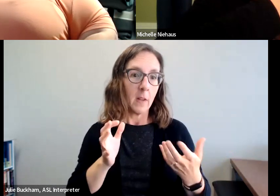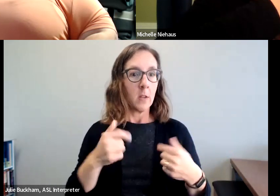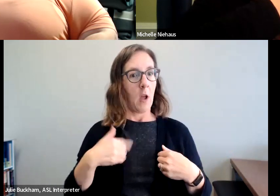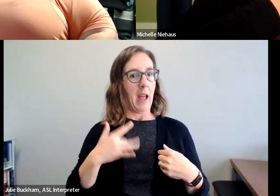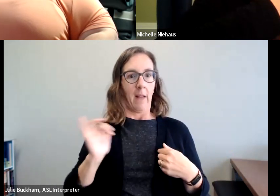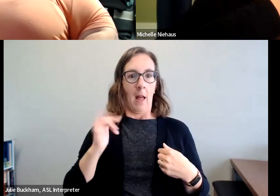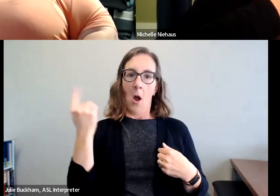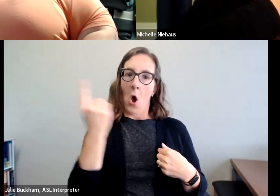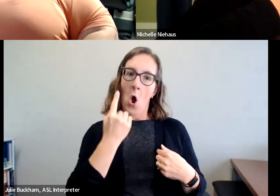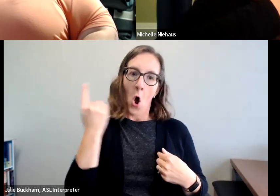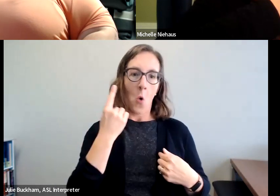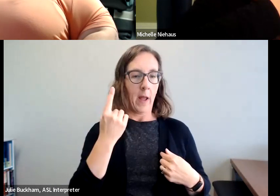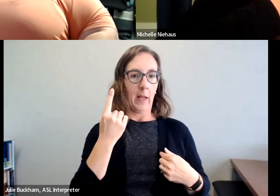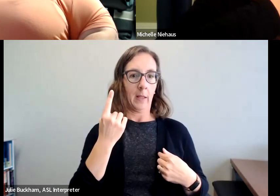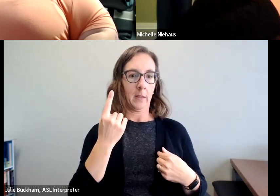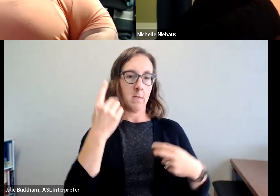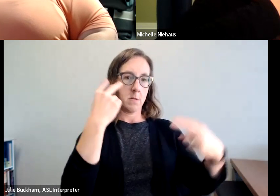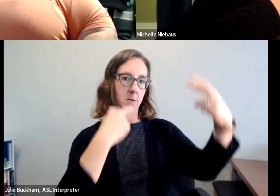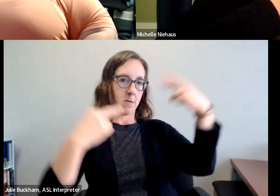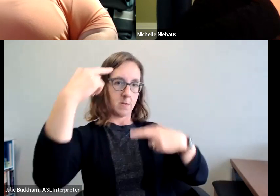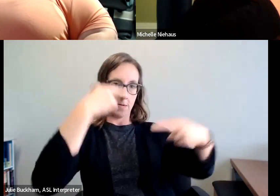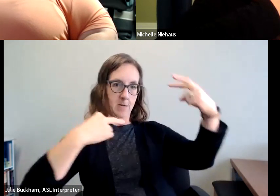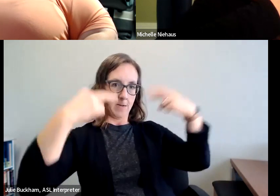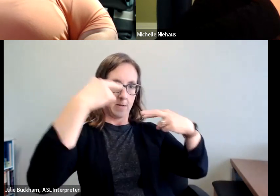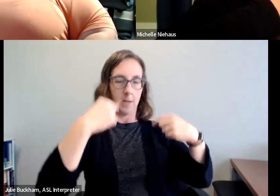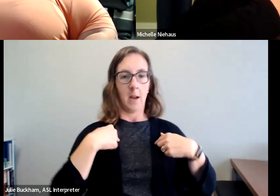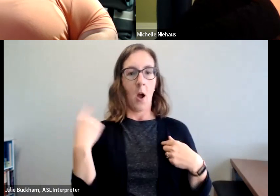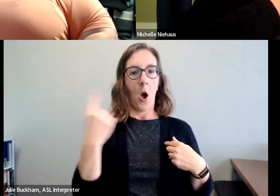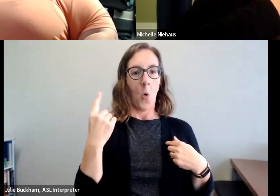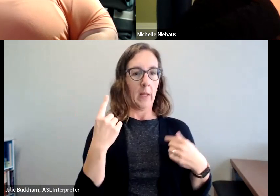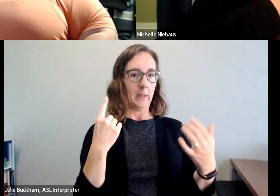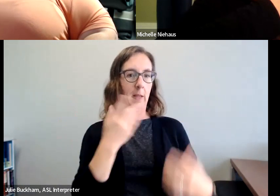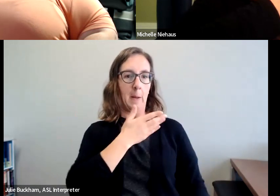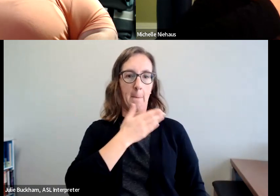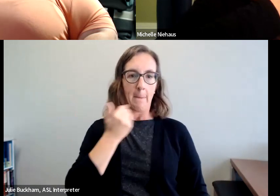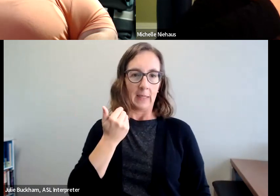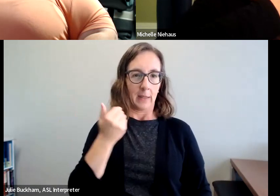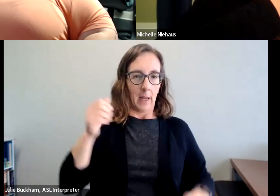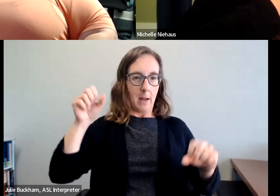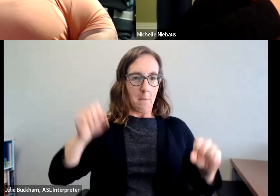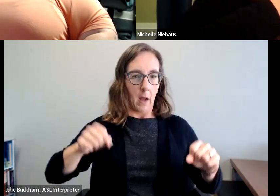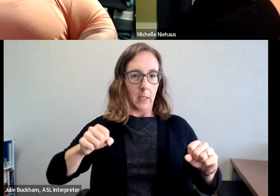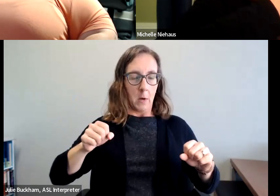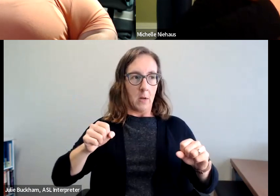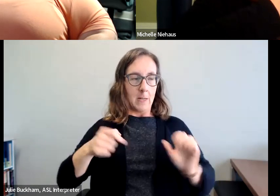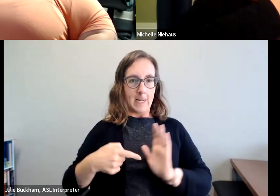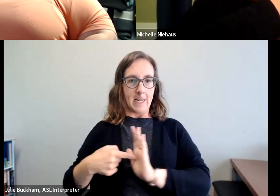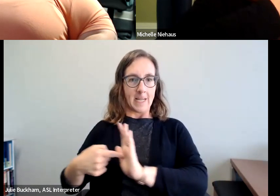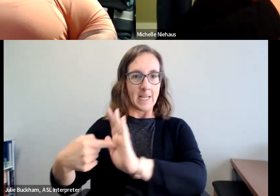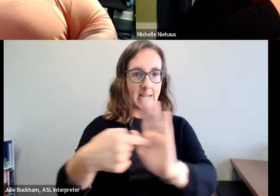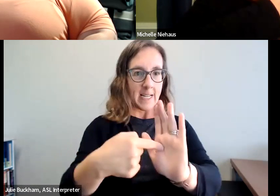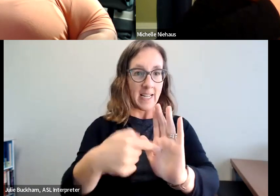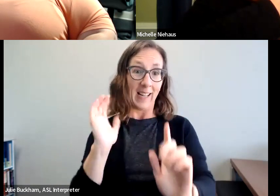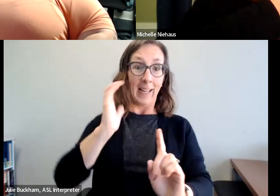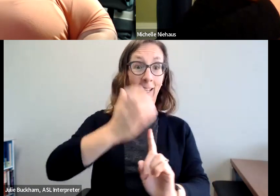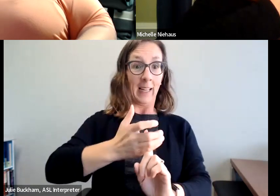I say. I always have to put my best face forward. And that's really difficult because we're all human